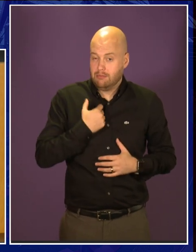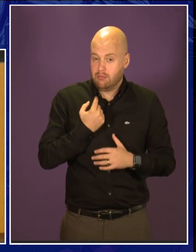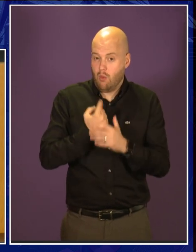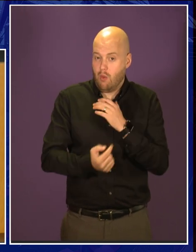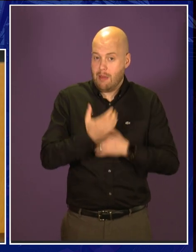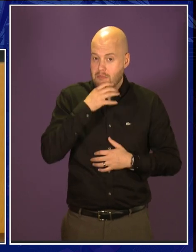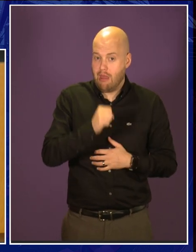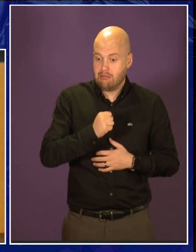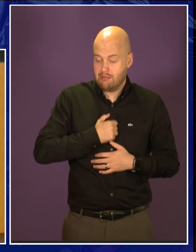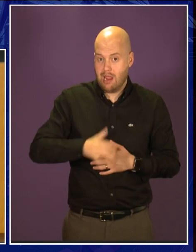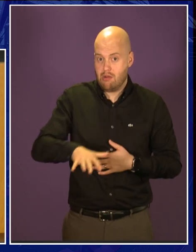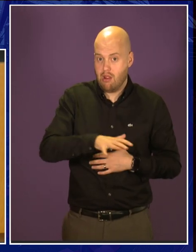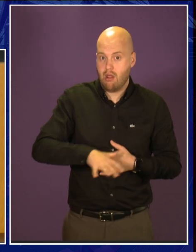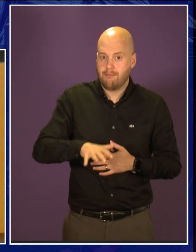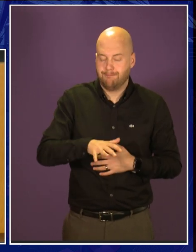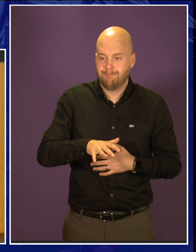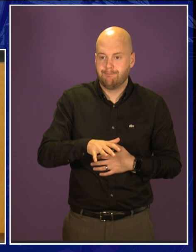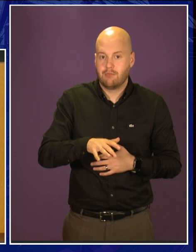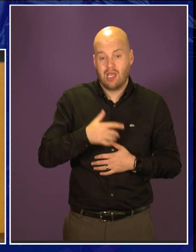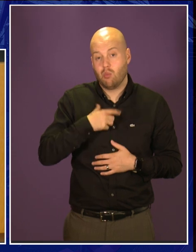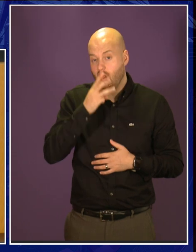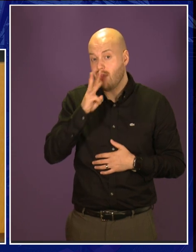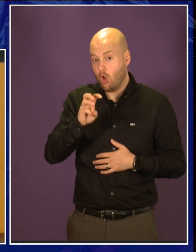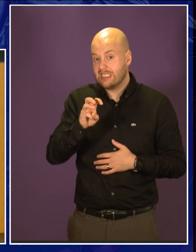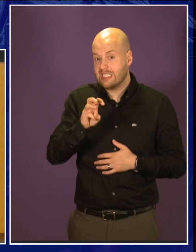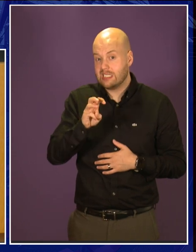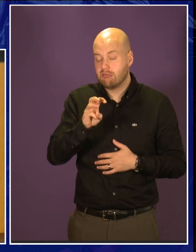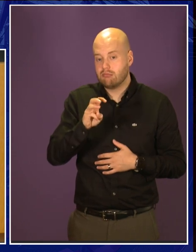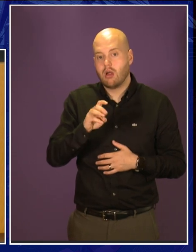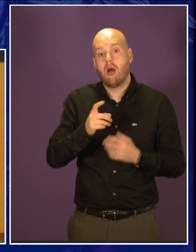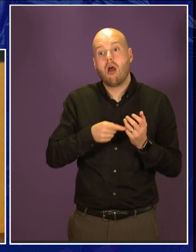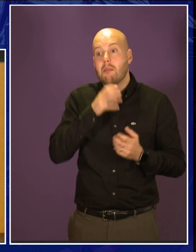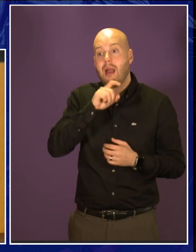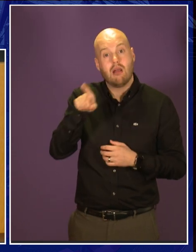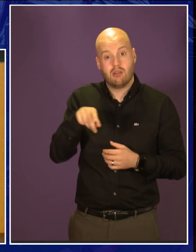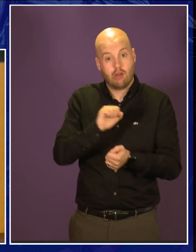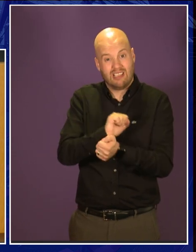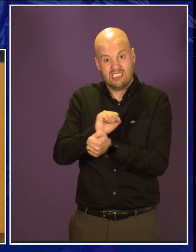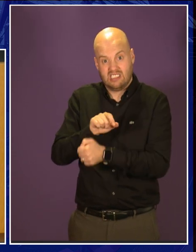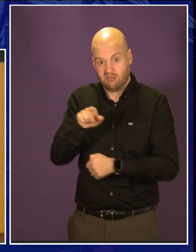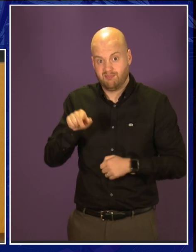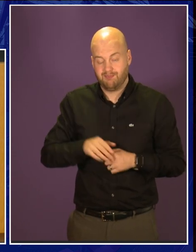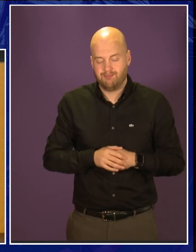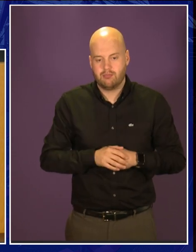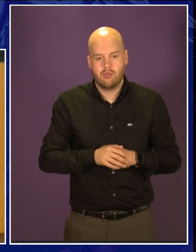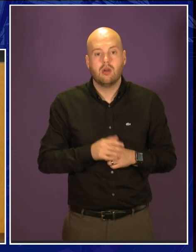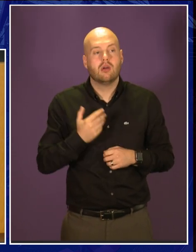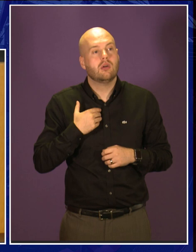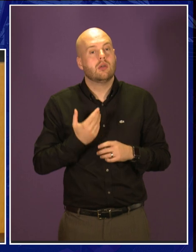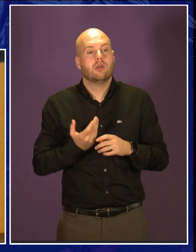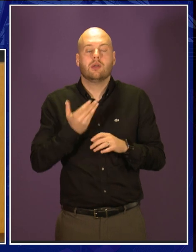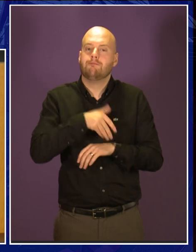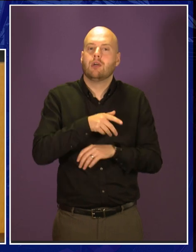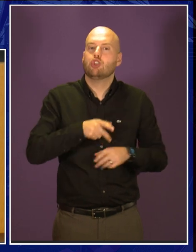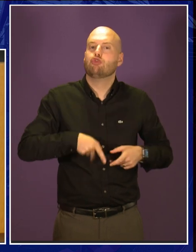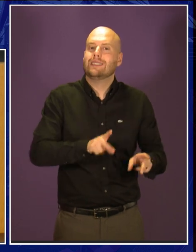were arrested already, and I was 13 years old during that time. So when I went out of the streets, there is tanks, soldiers